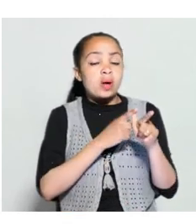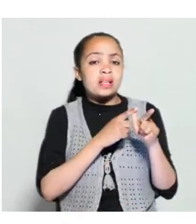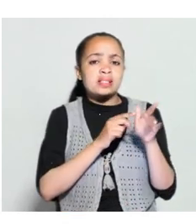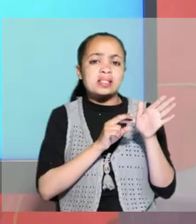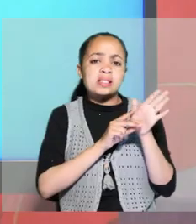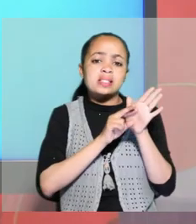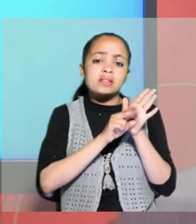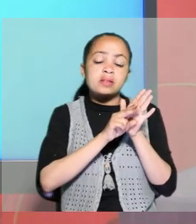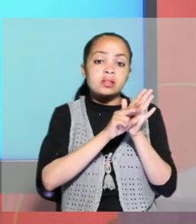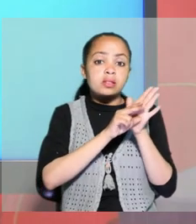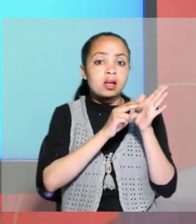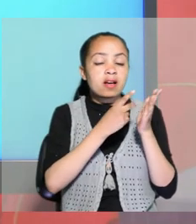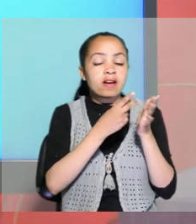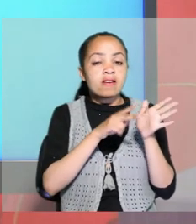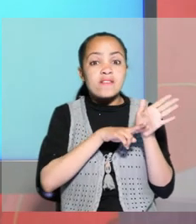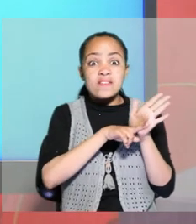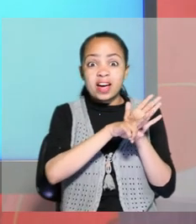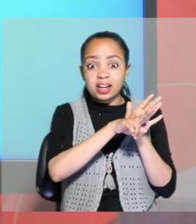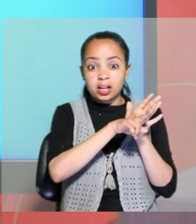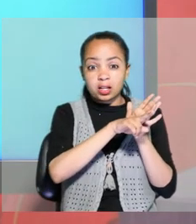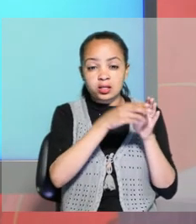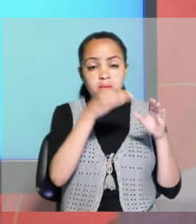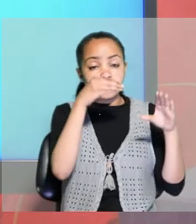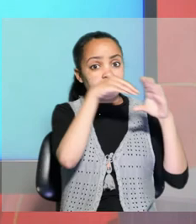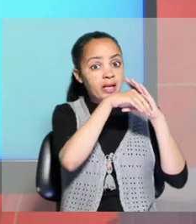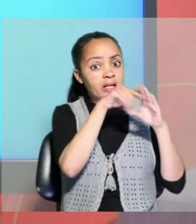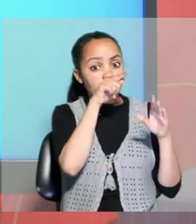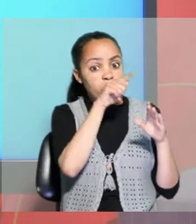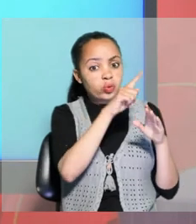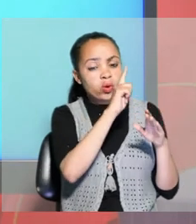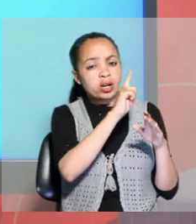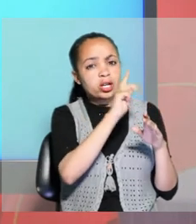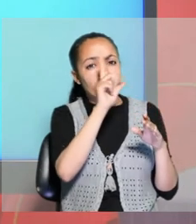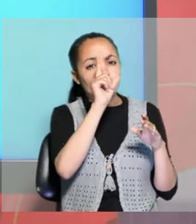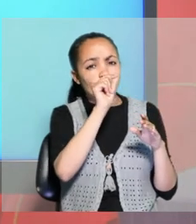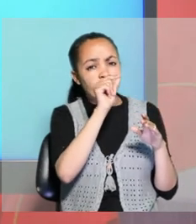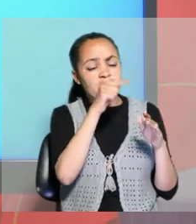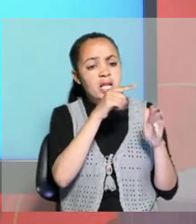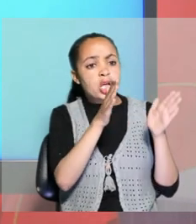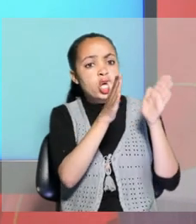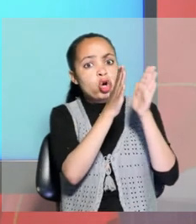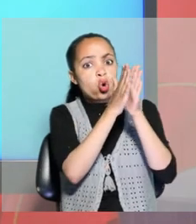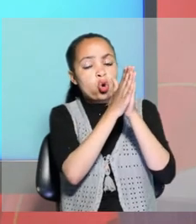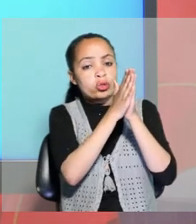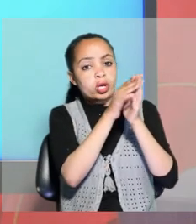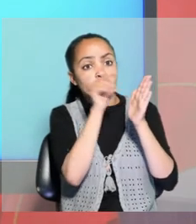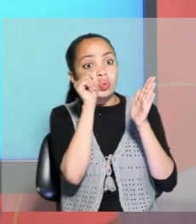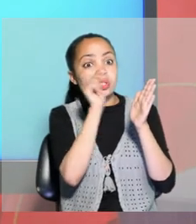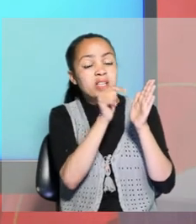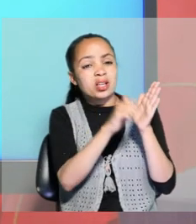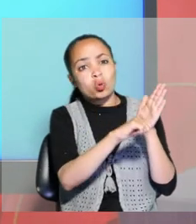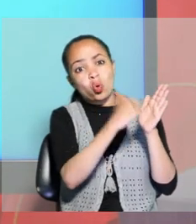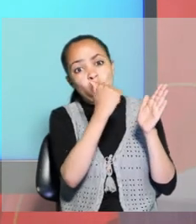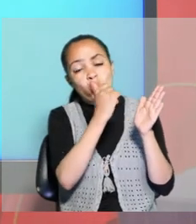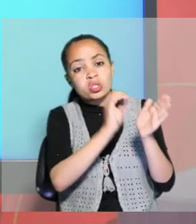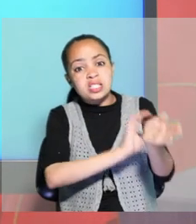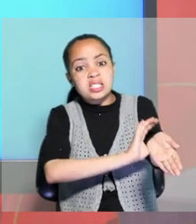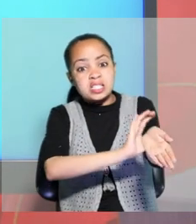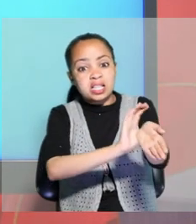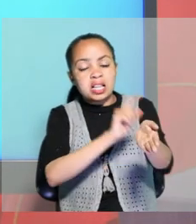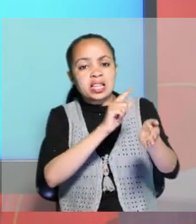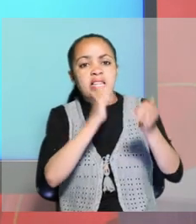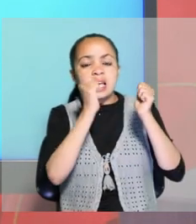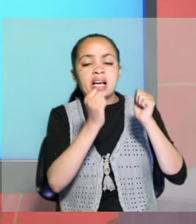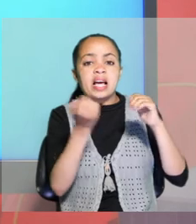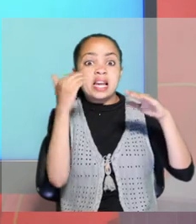containing glycoprotein 120 over them become in contact or attached to that of the host cell, they